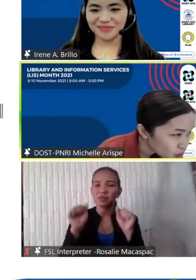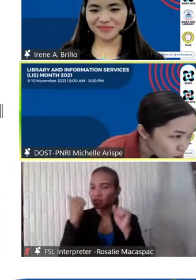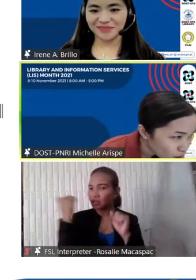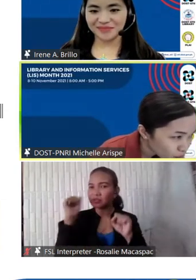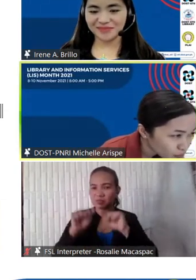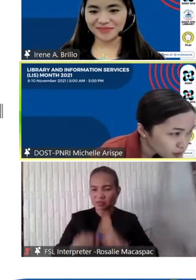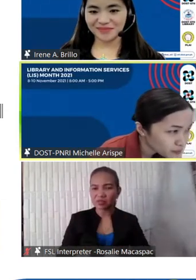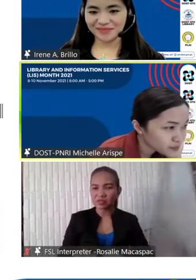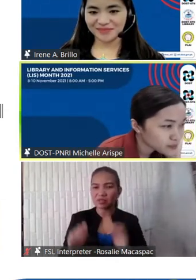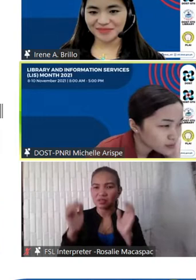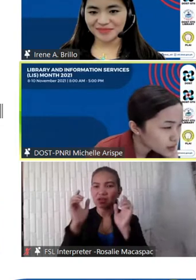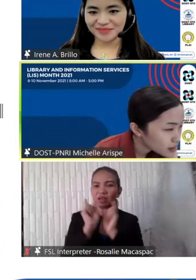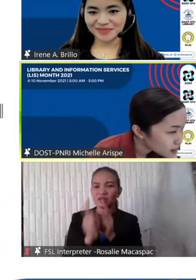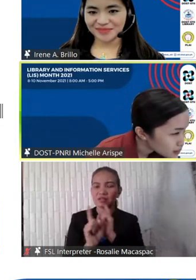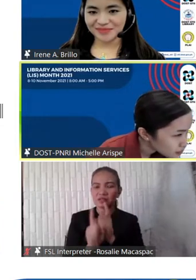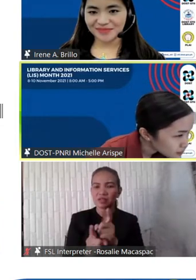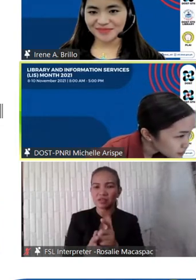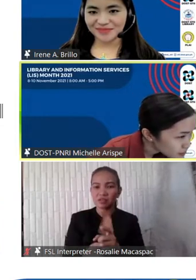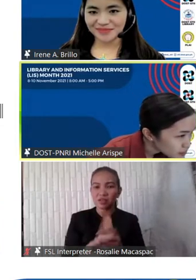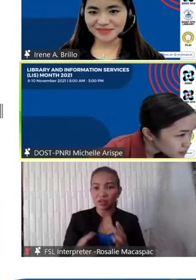sagutin. Do you offer